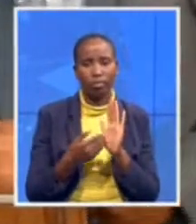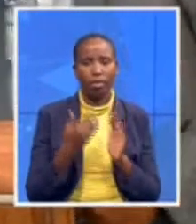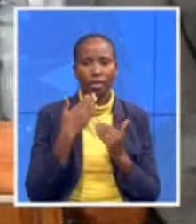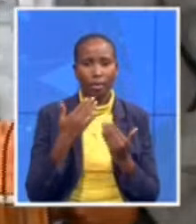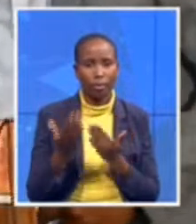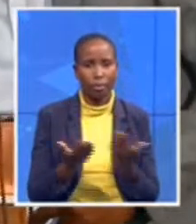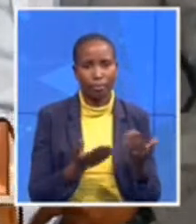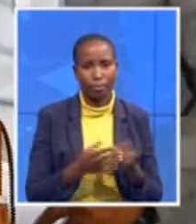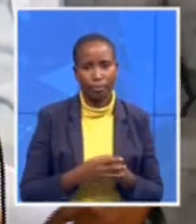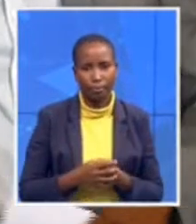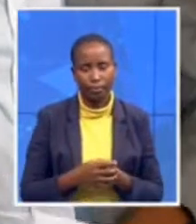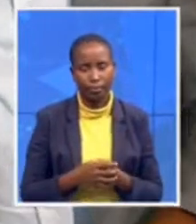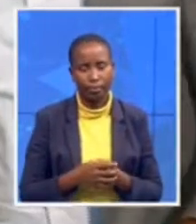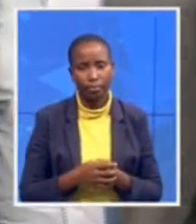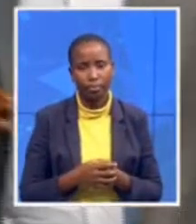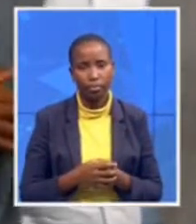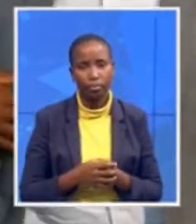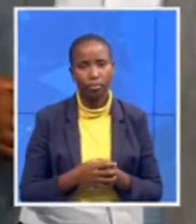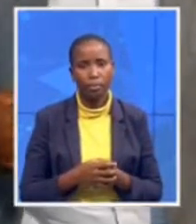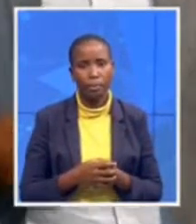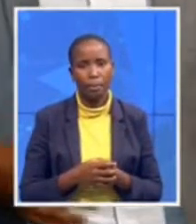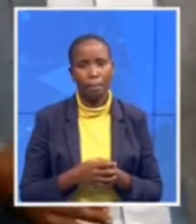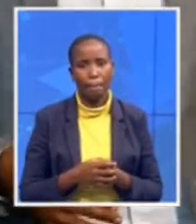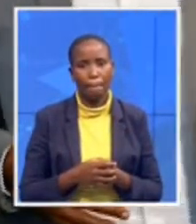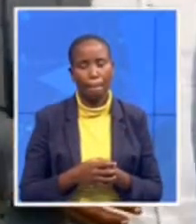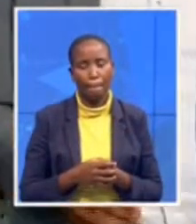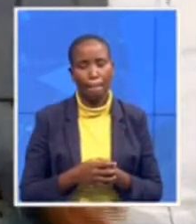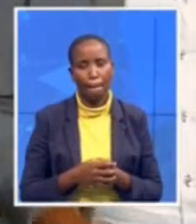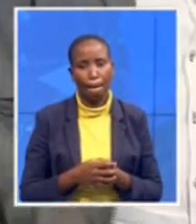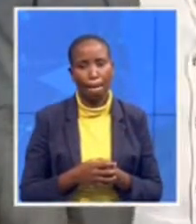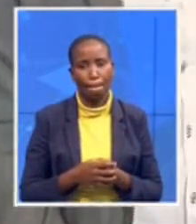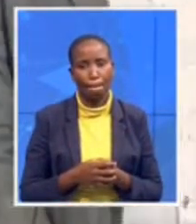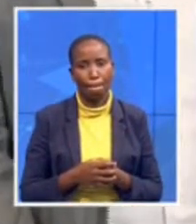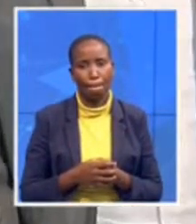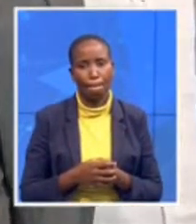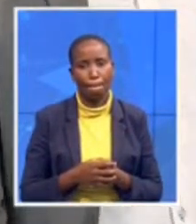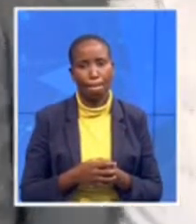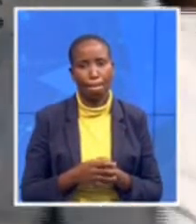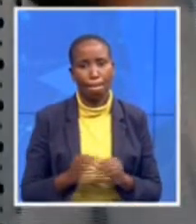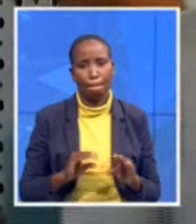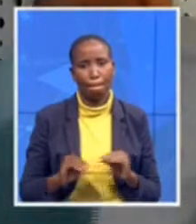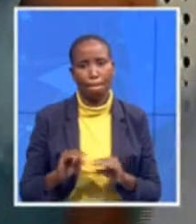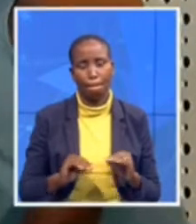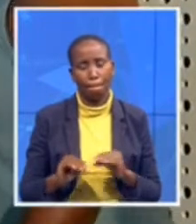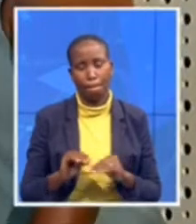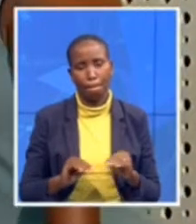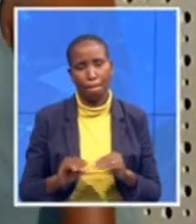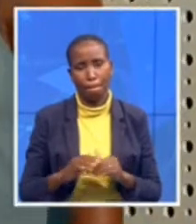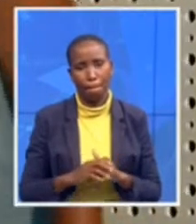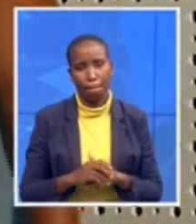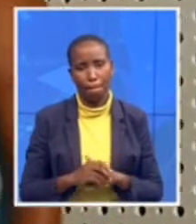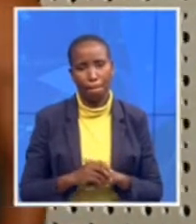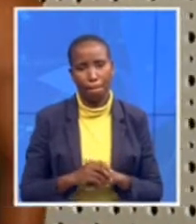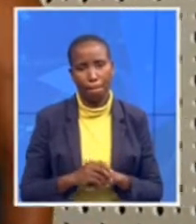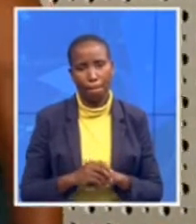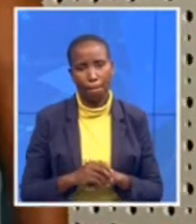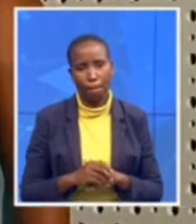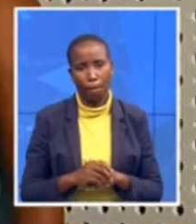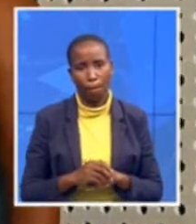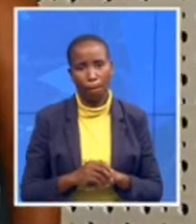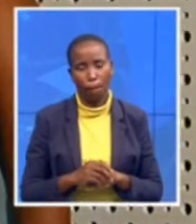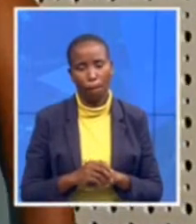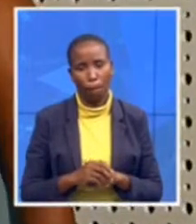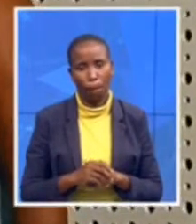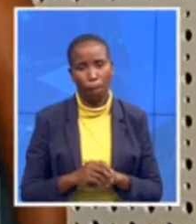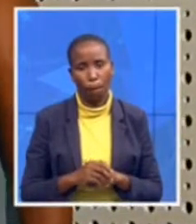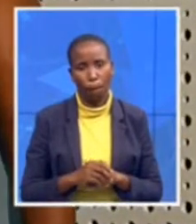On this? Yeah, you can. Okay, I'm pressing on it. It's fine. Can I please wipe for you? Oh.